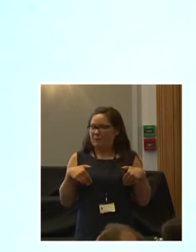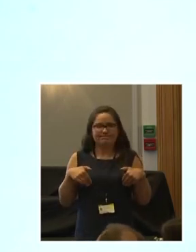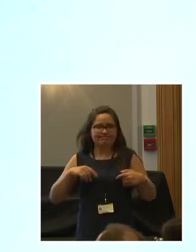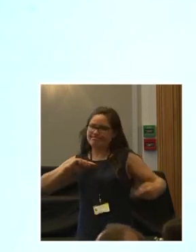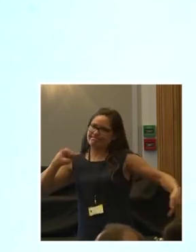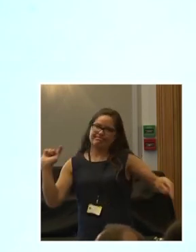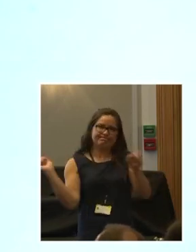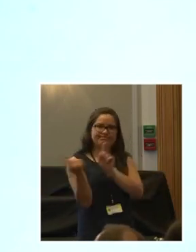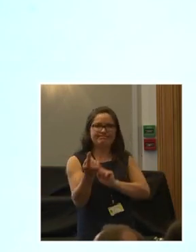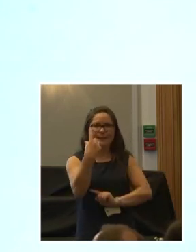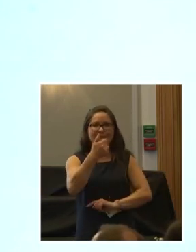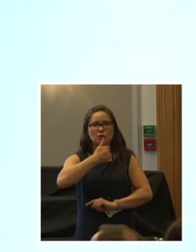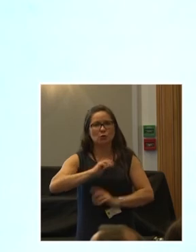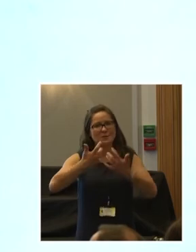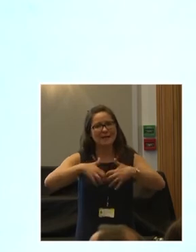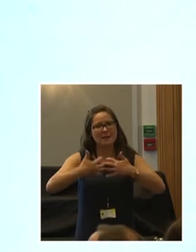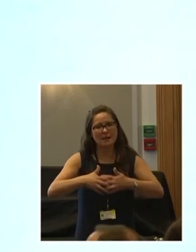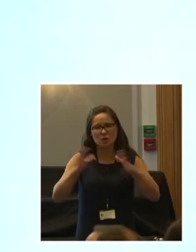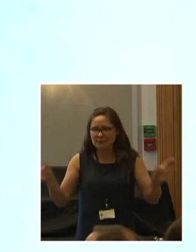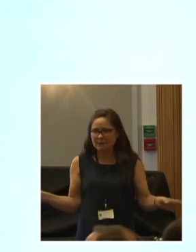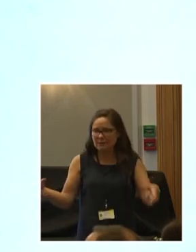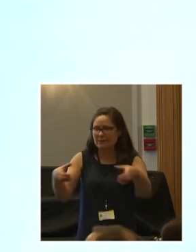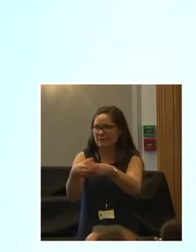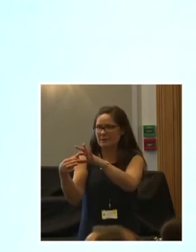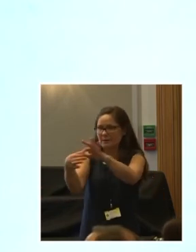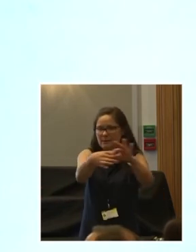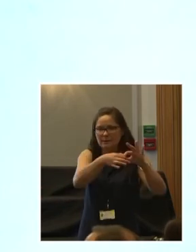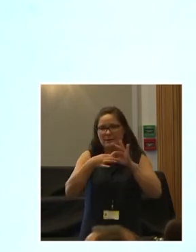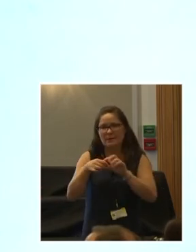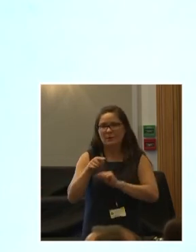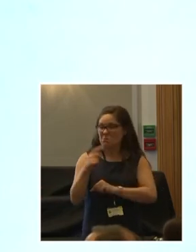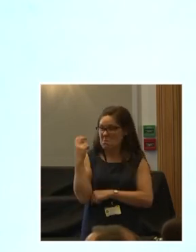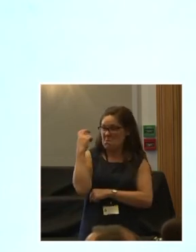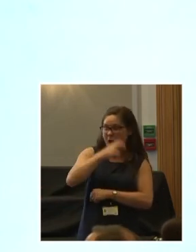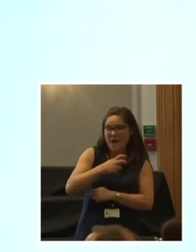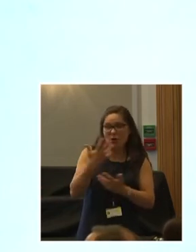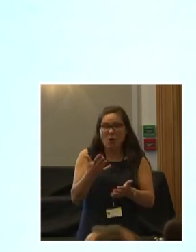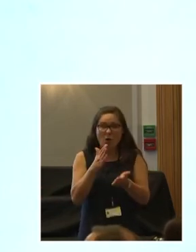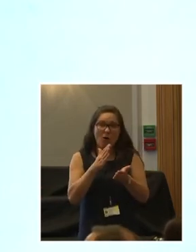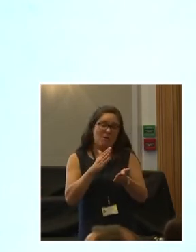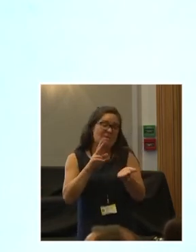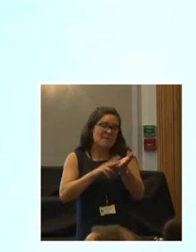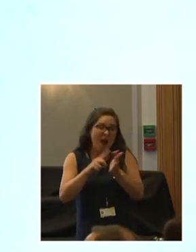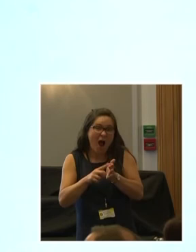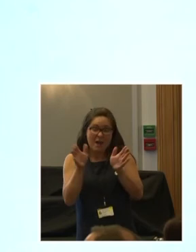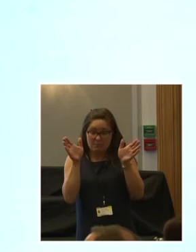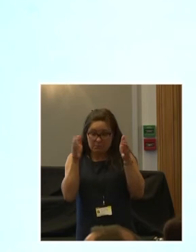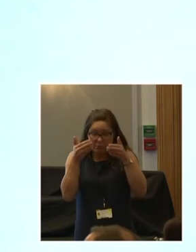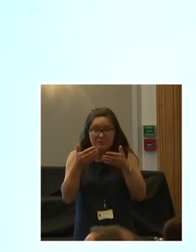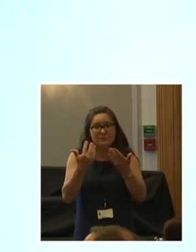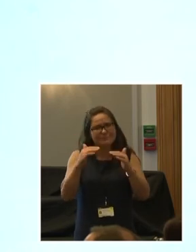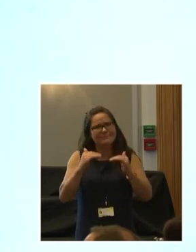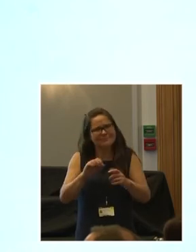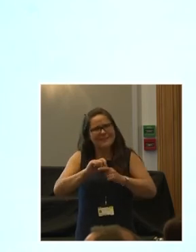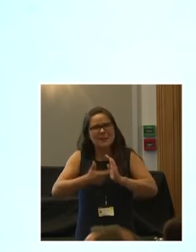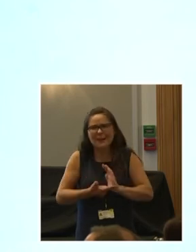bring us together, because actually, you know, as blind and partially sighted people, we are a low incidence disability. You know, at RNIB we